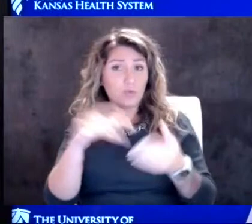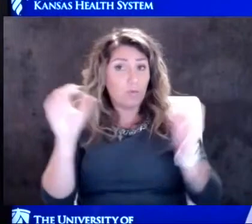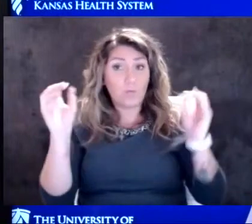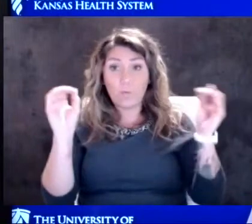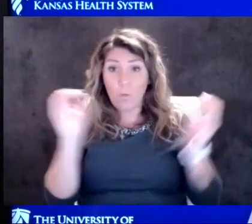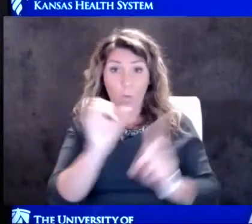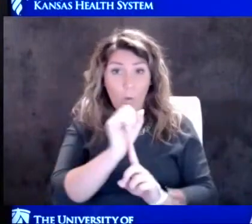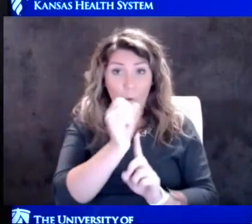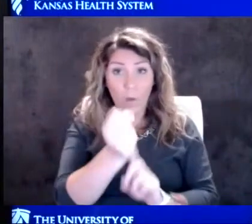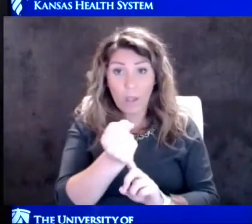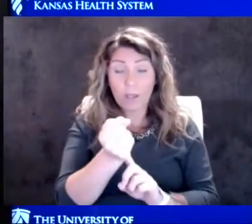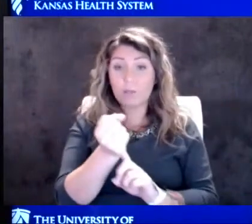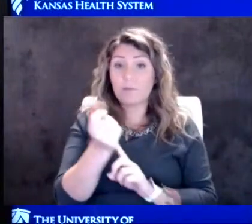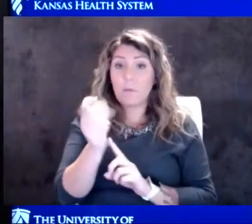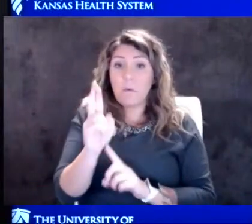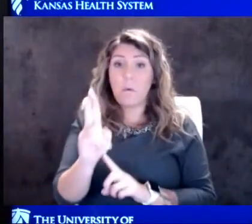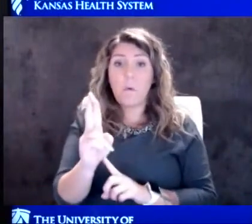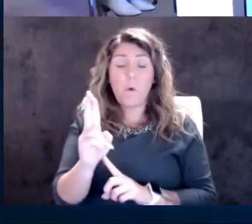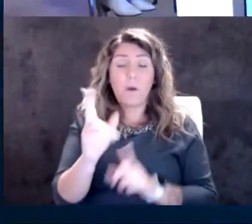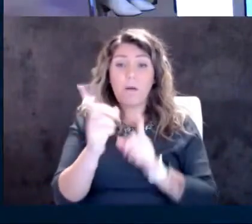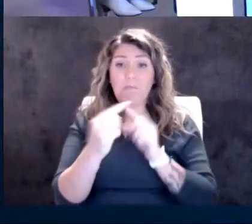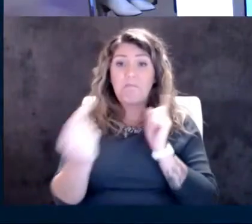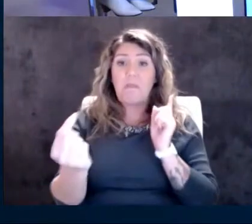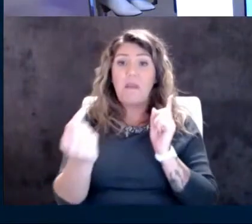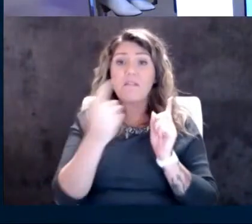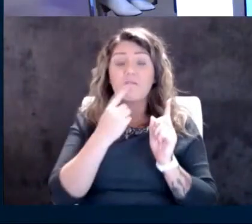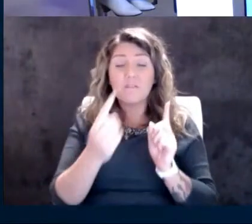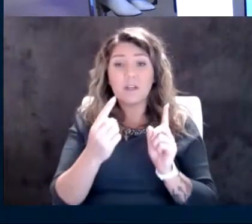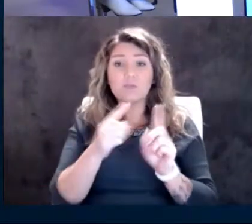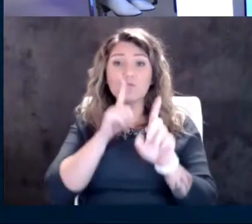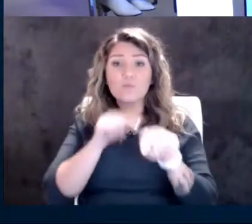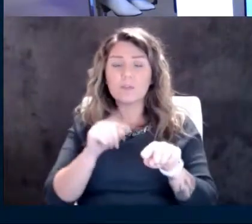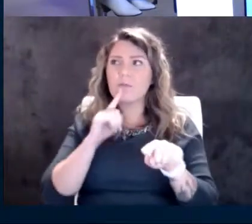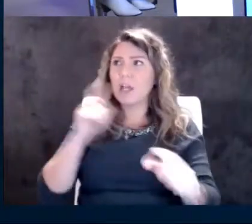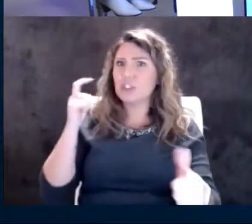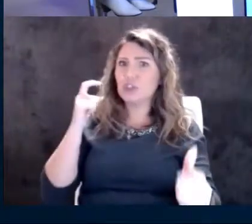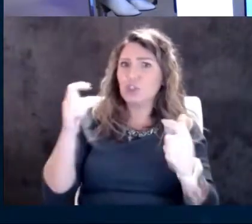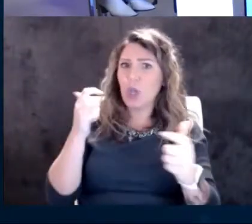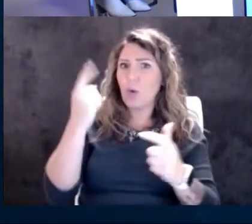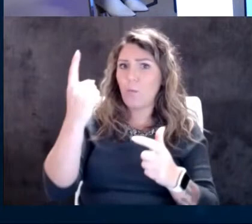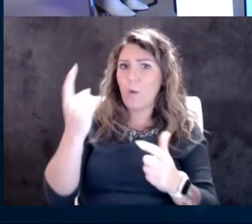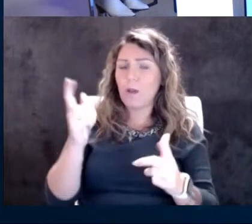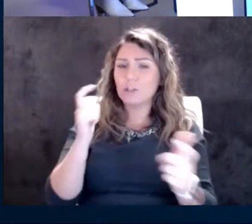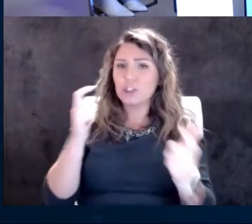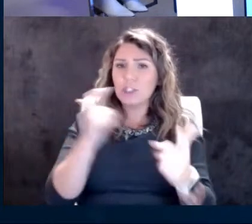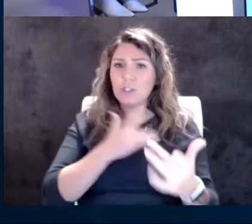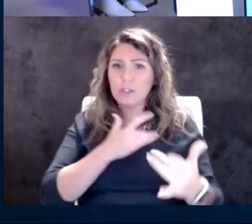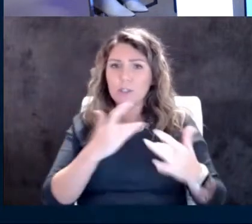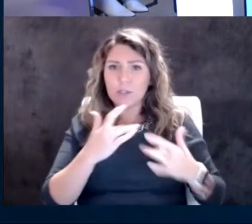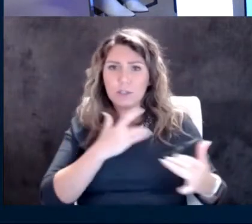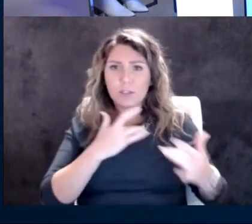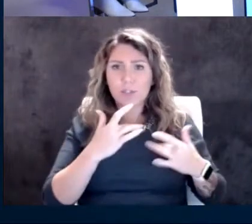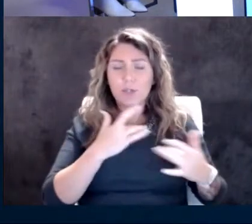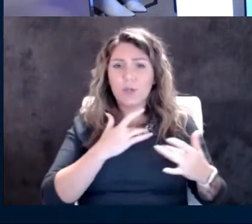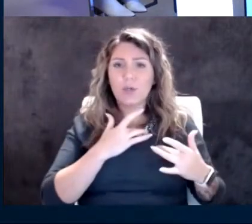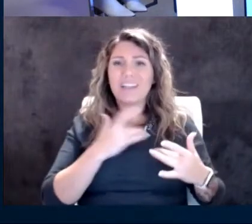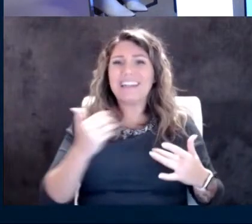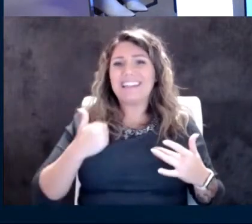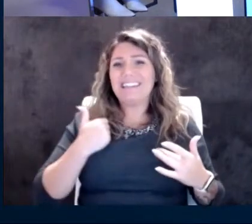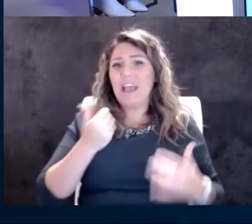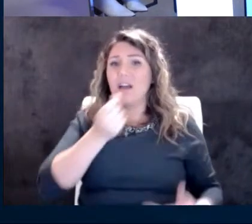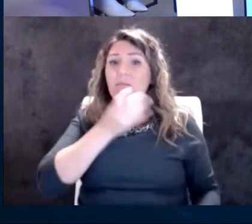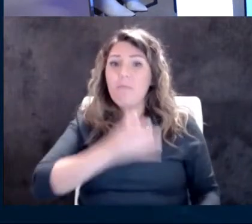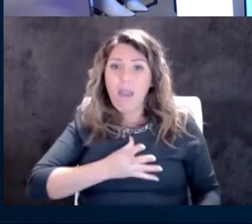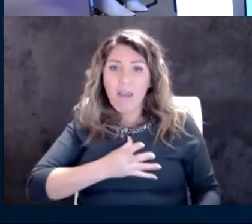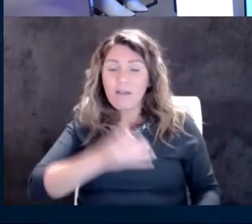nor severe anaphylactic reaction to these. Huge deal, because that's one of the concerns about young children, especially young males, and it was really in that 12